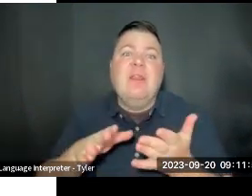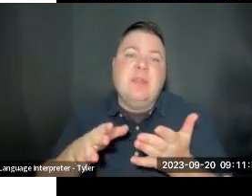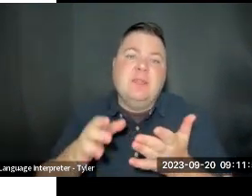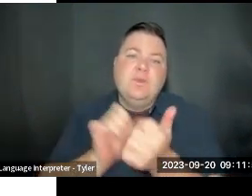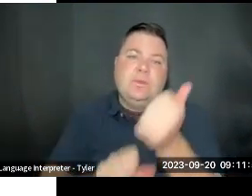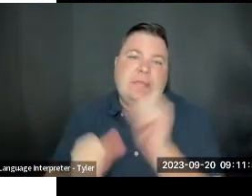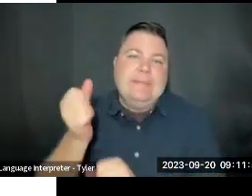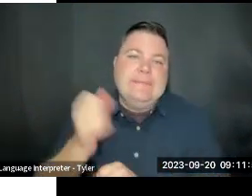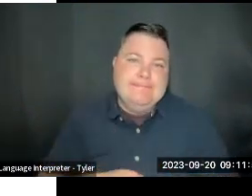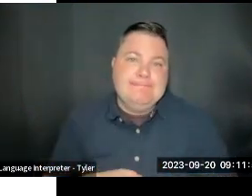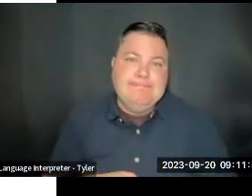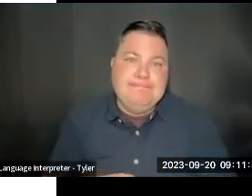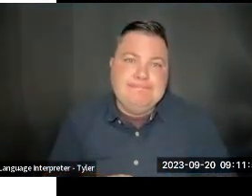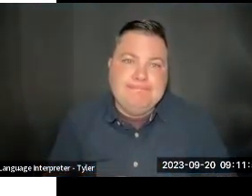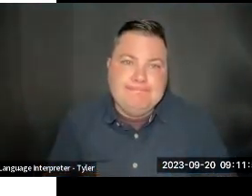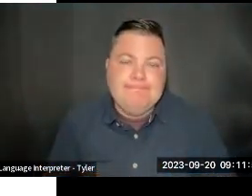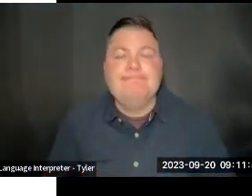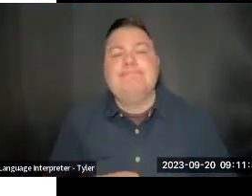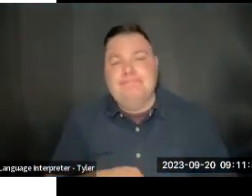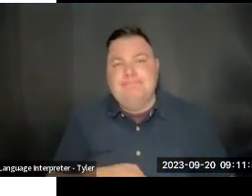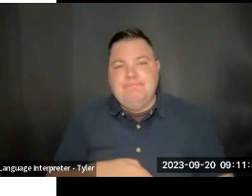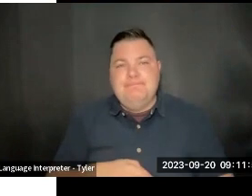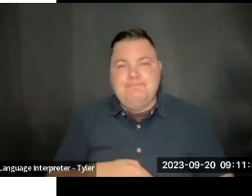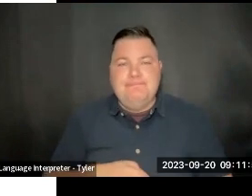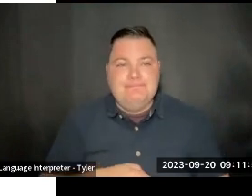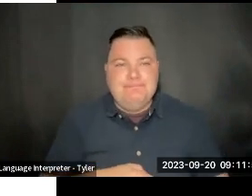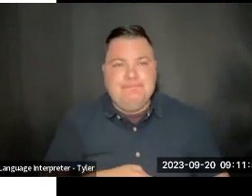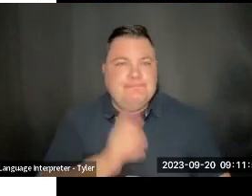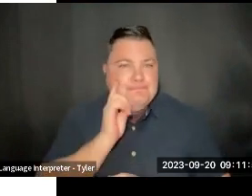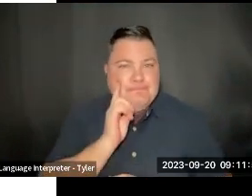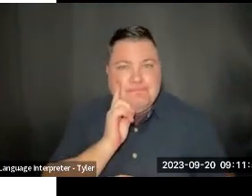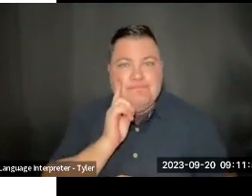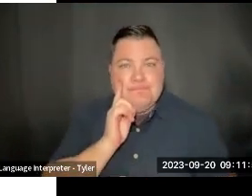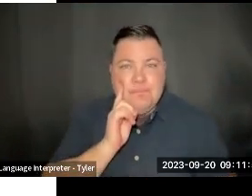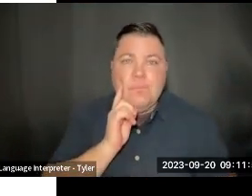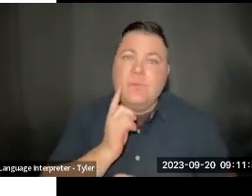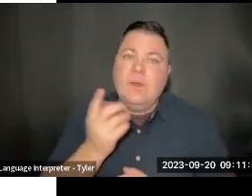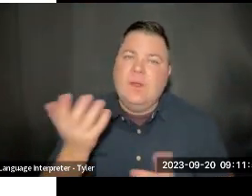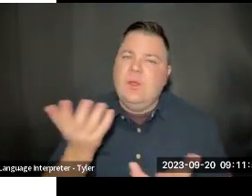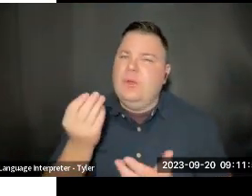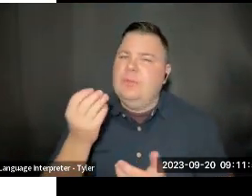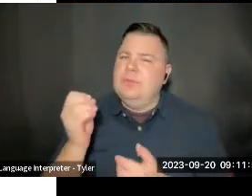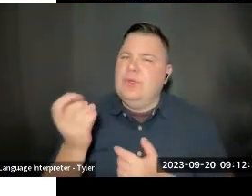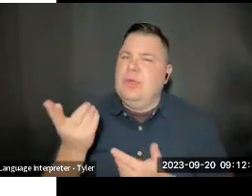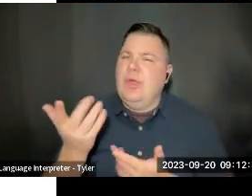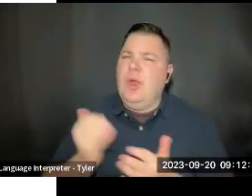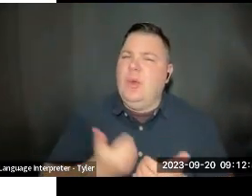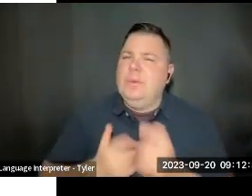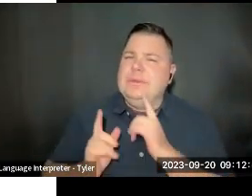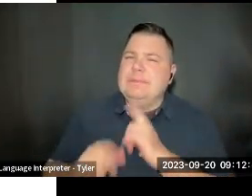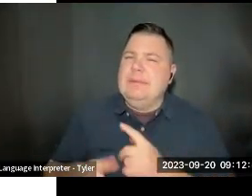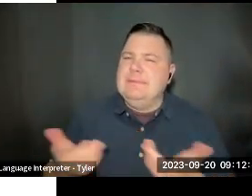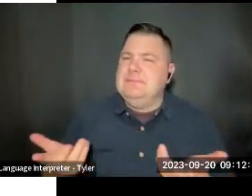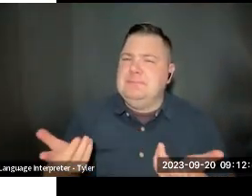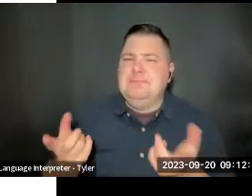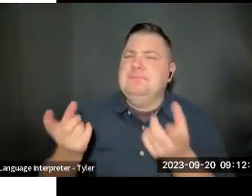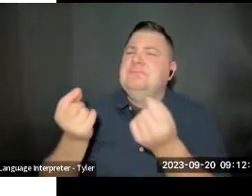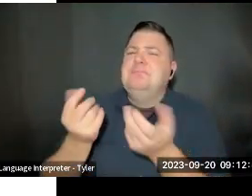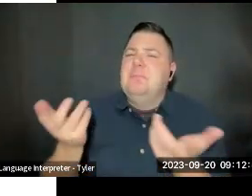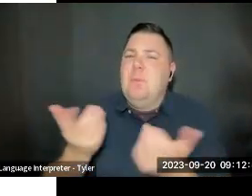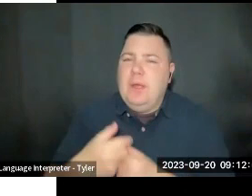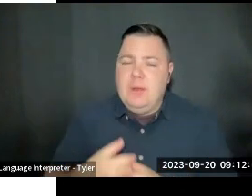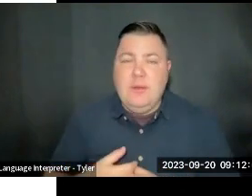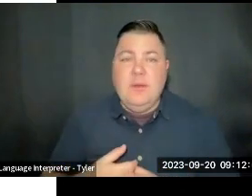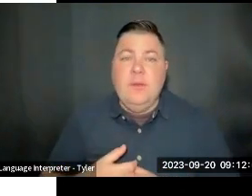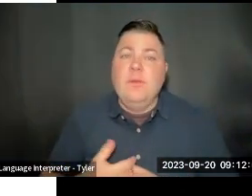So our response here in Missouri, by and large, has been to empower and